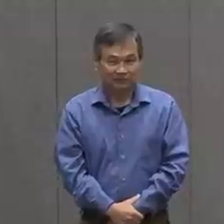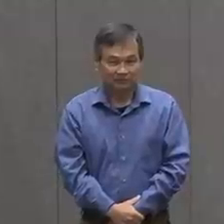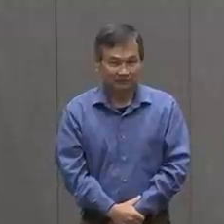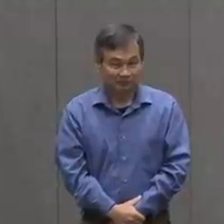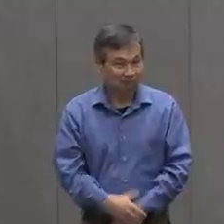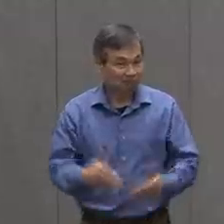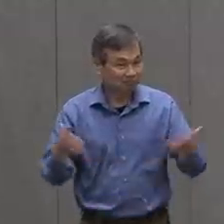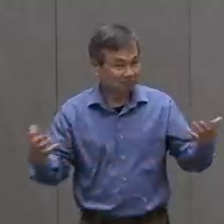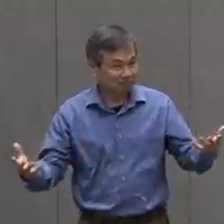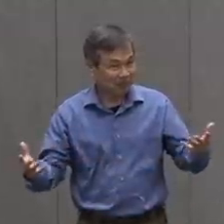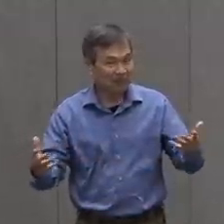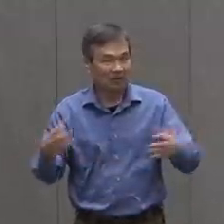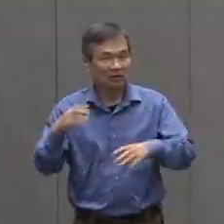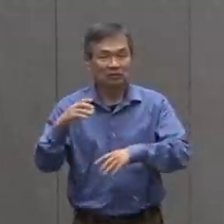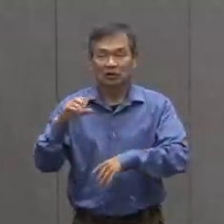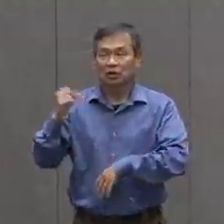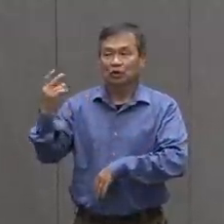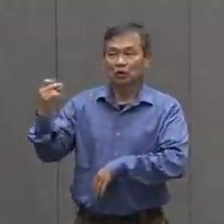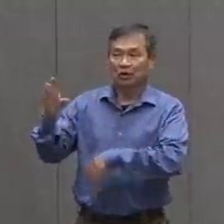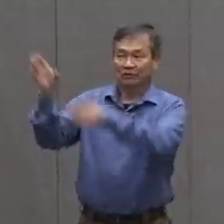So that goes on our 12 side.